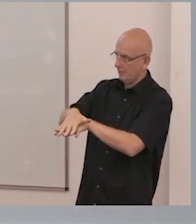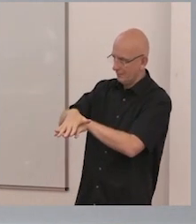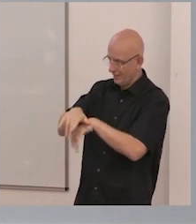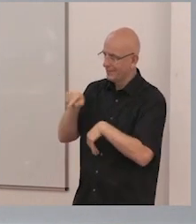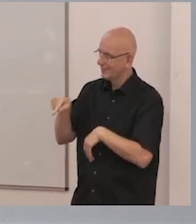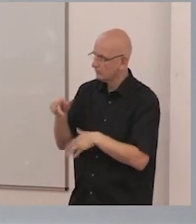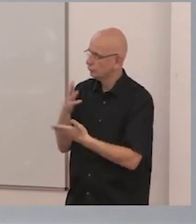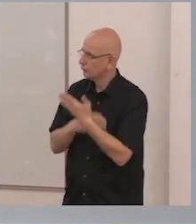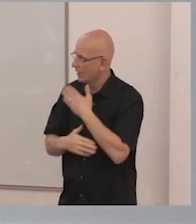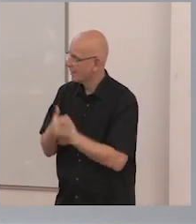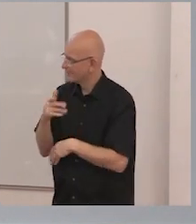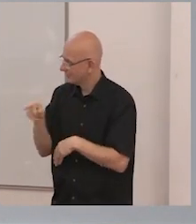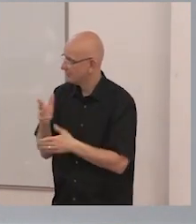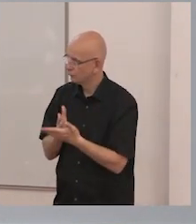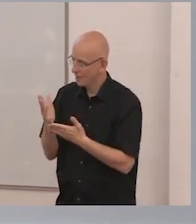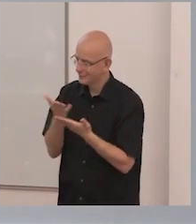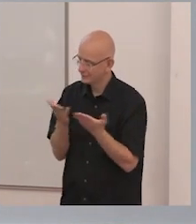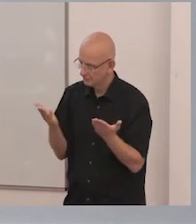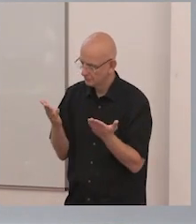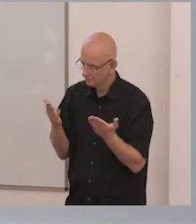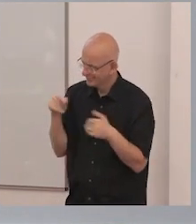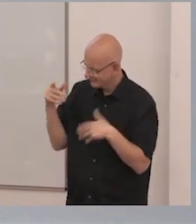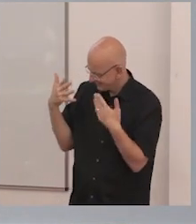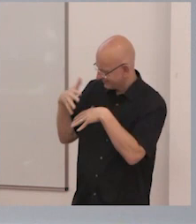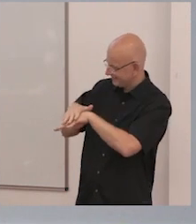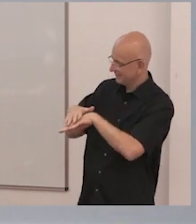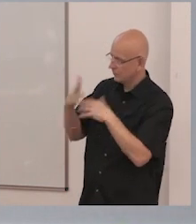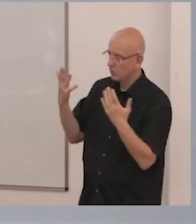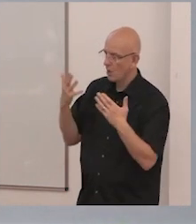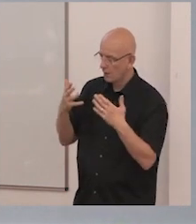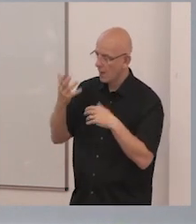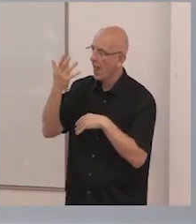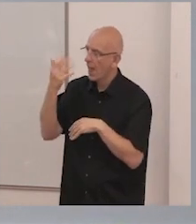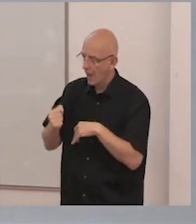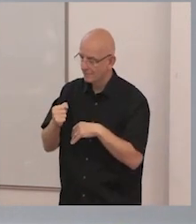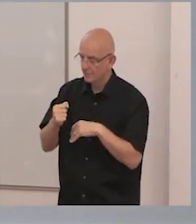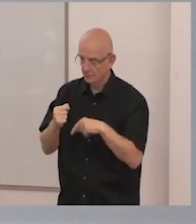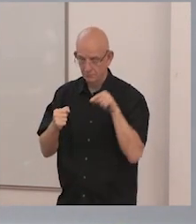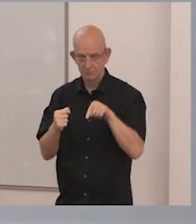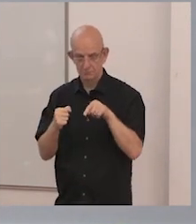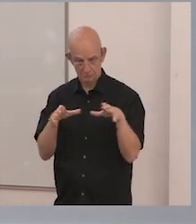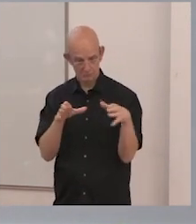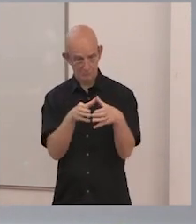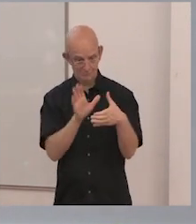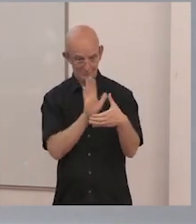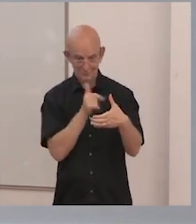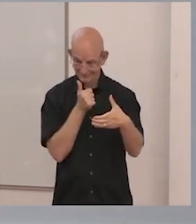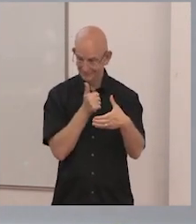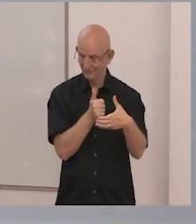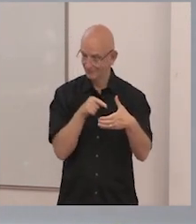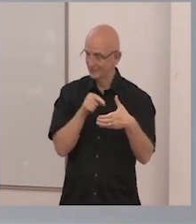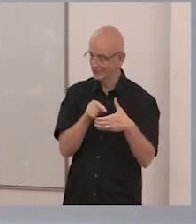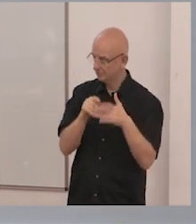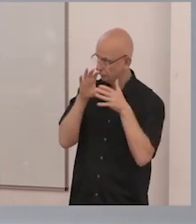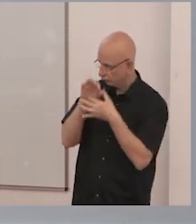specifically on the rights of disabled children, which is Article 7. But it also makes a number of specific